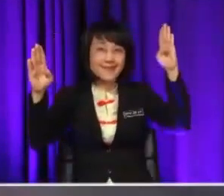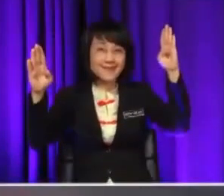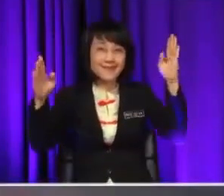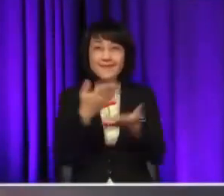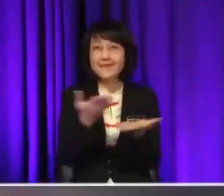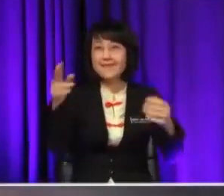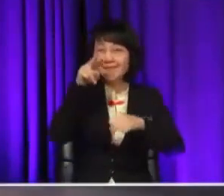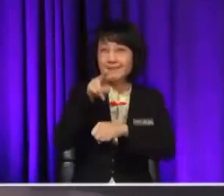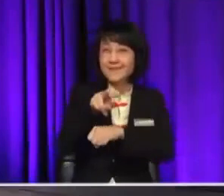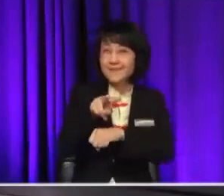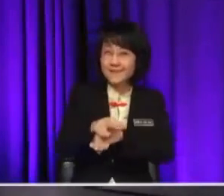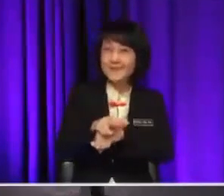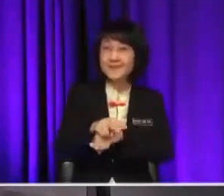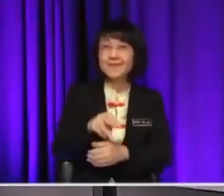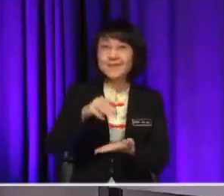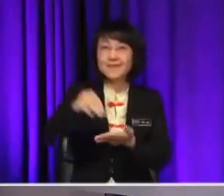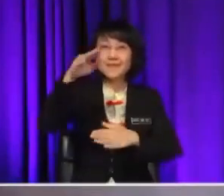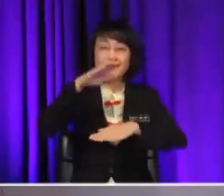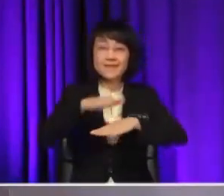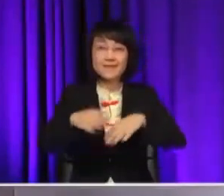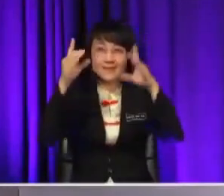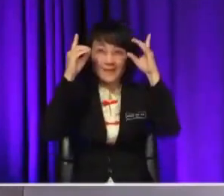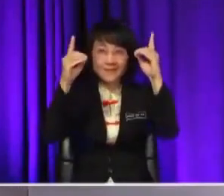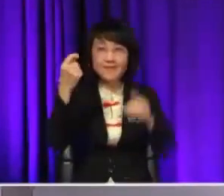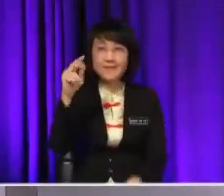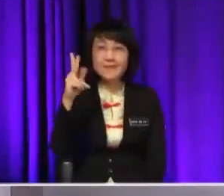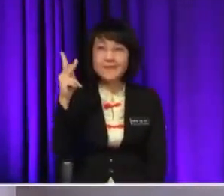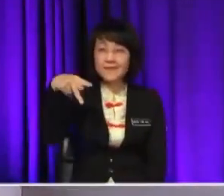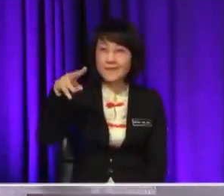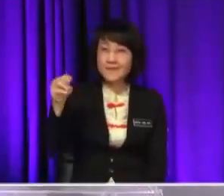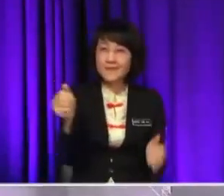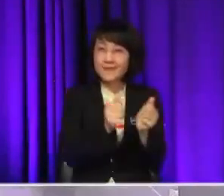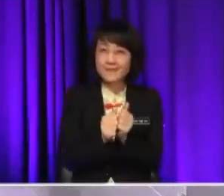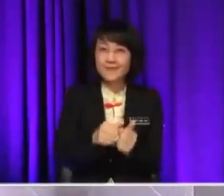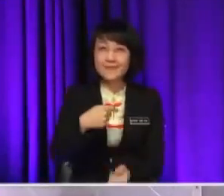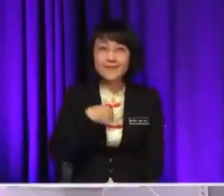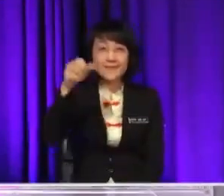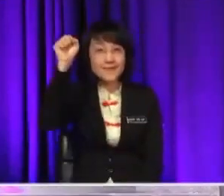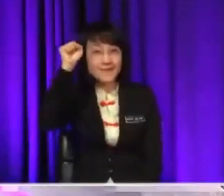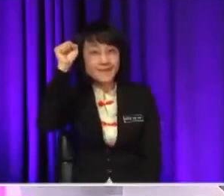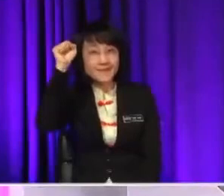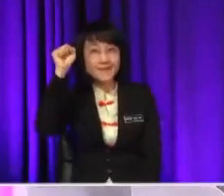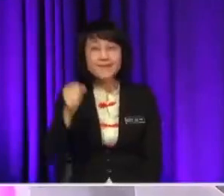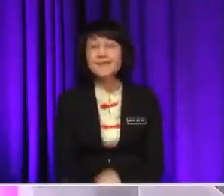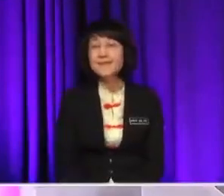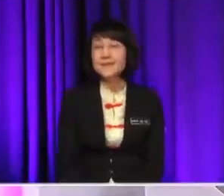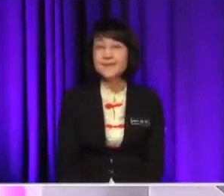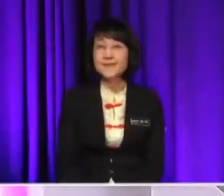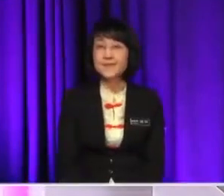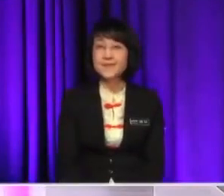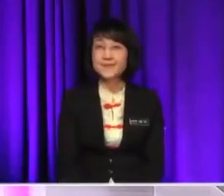You are now watching Upper Form on DidikTV KPM together with me, Sean Stephen, as your host. And for today, we have